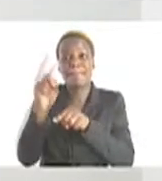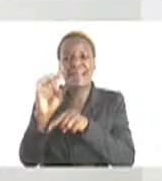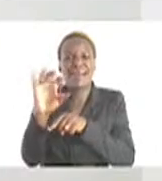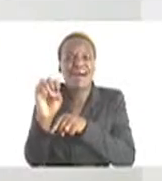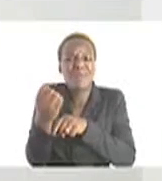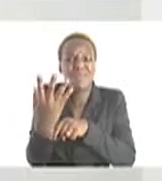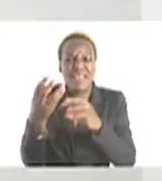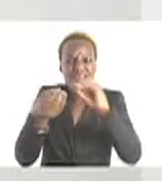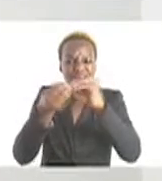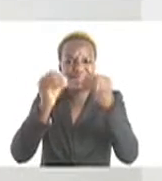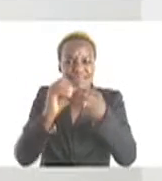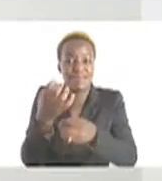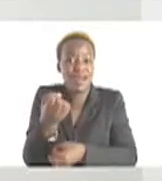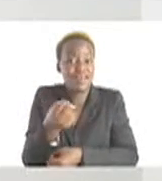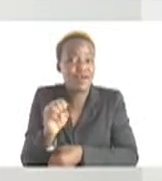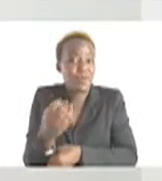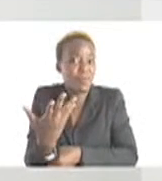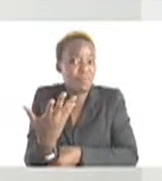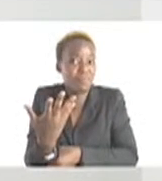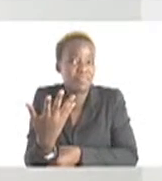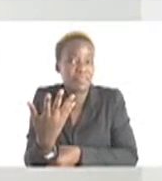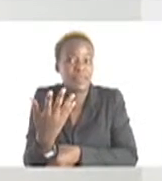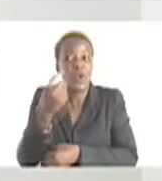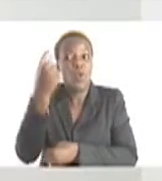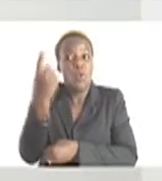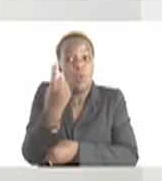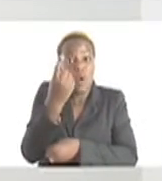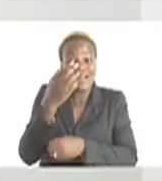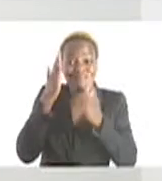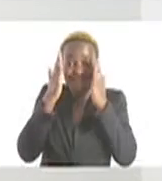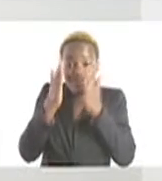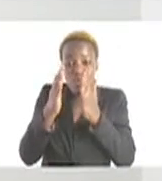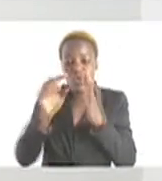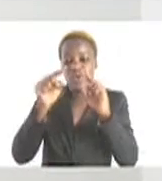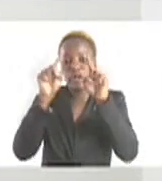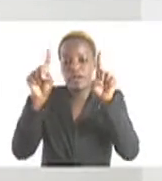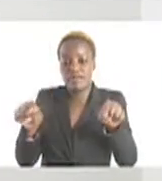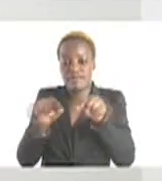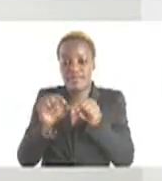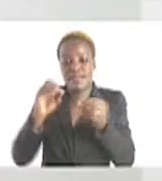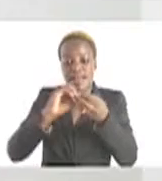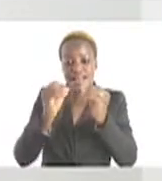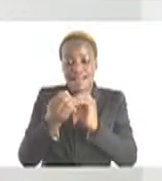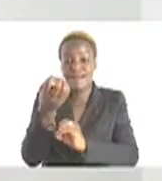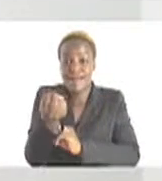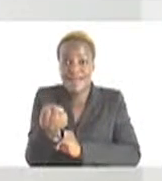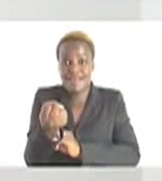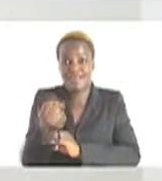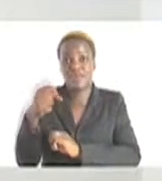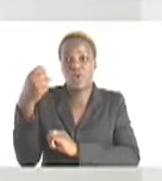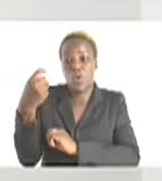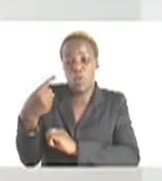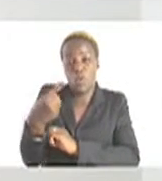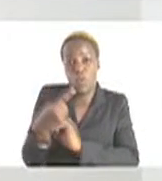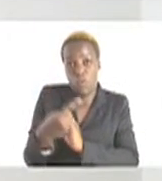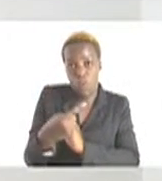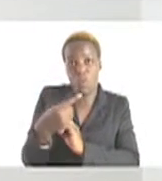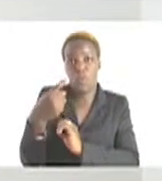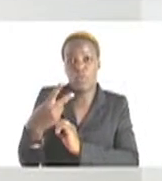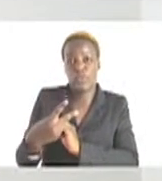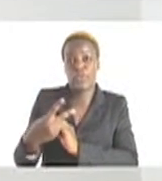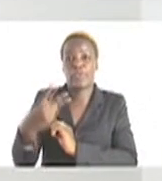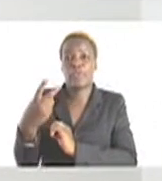many Sundays do you think we have? We only count the boxes with the numbers in them. So we have